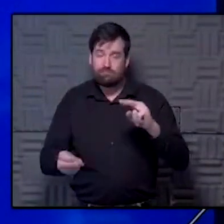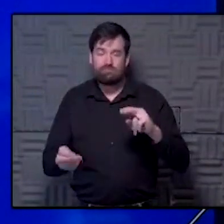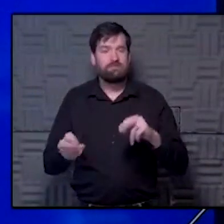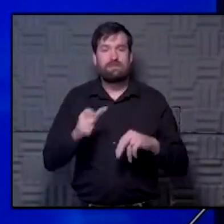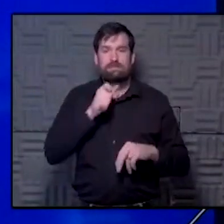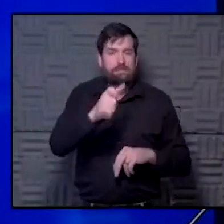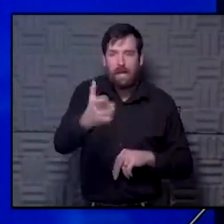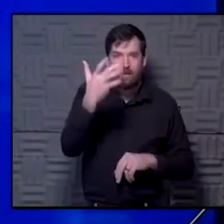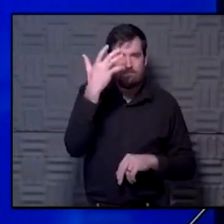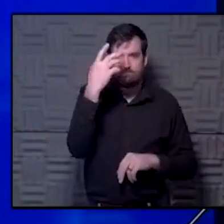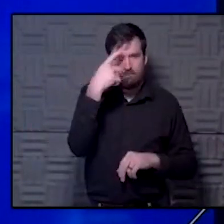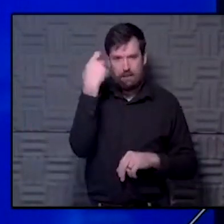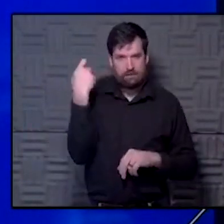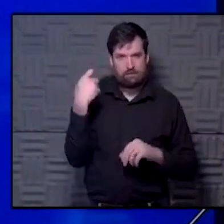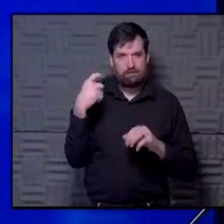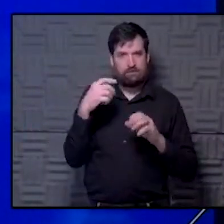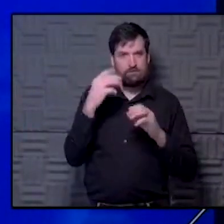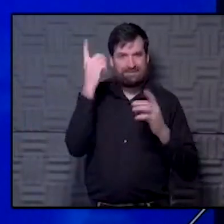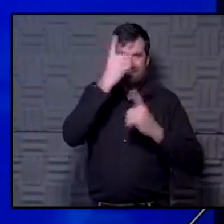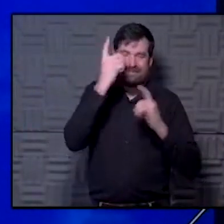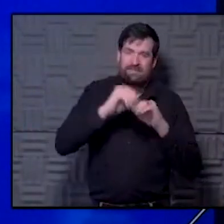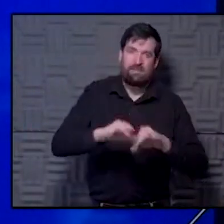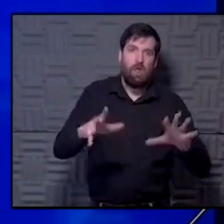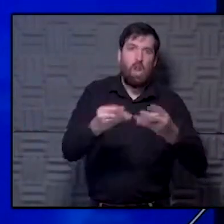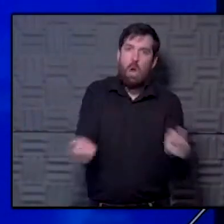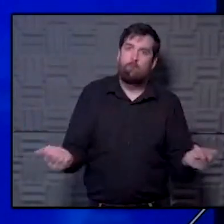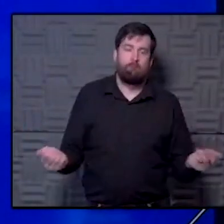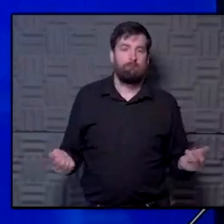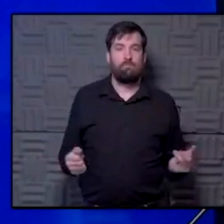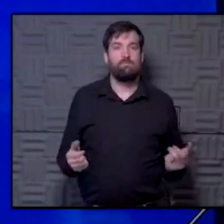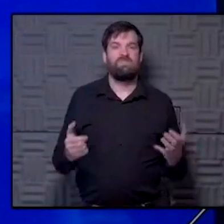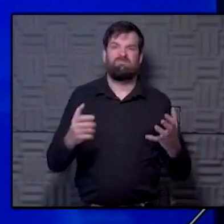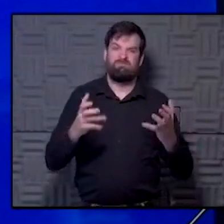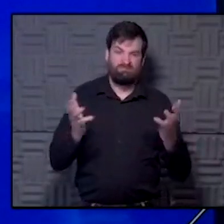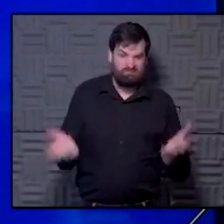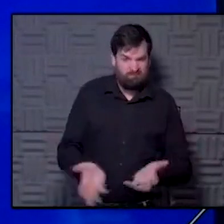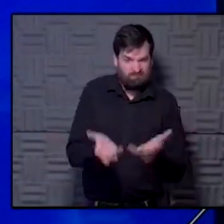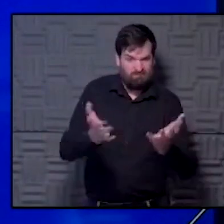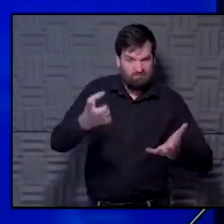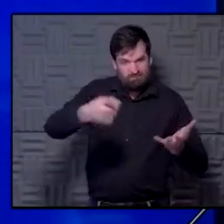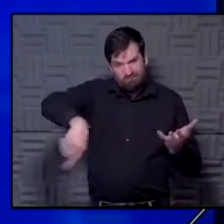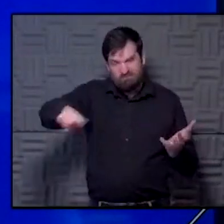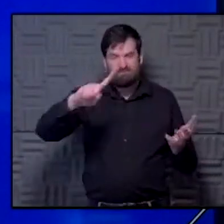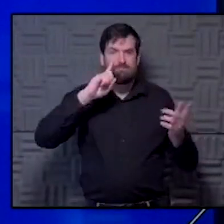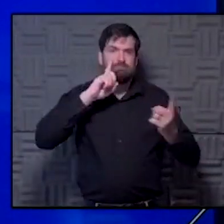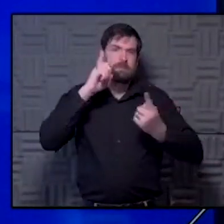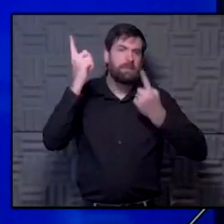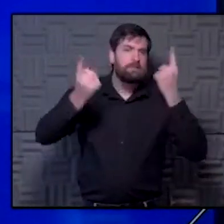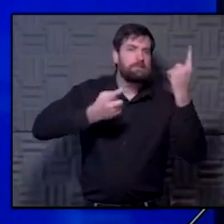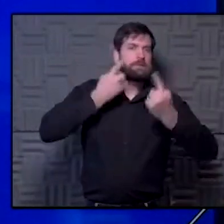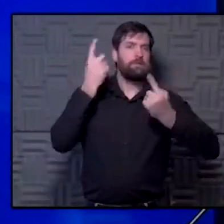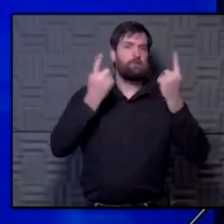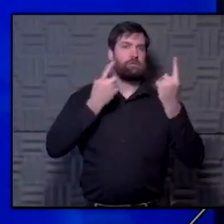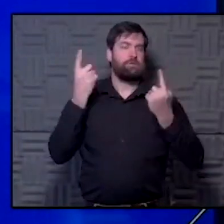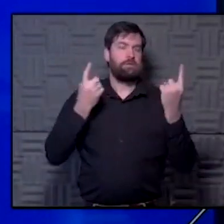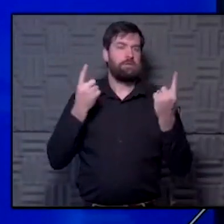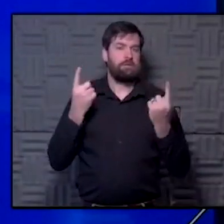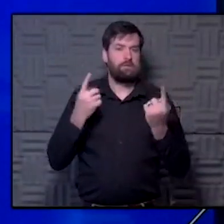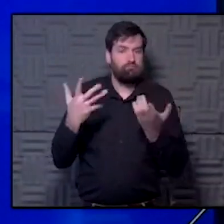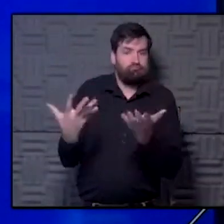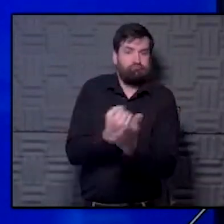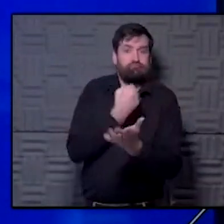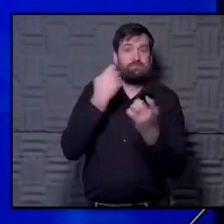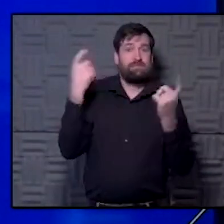in our community. And so a very, very strong encouragement to anyone out there who was considering the opportunity